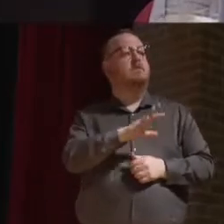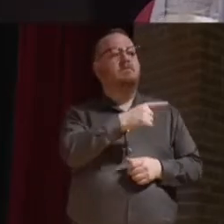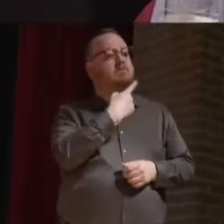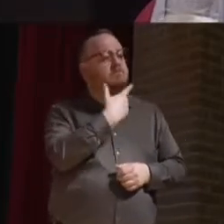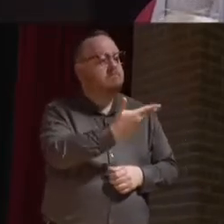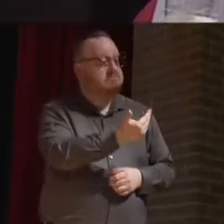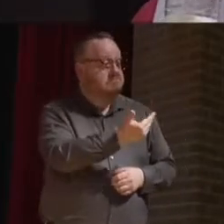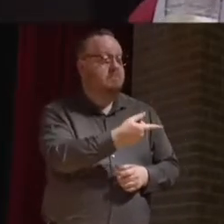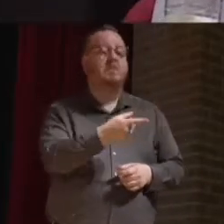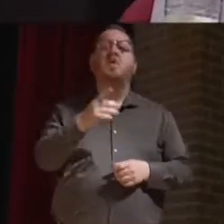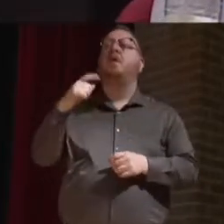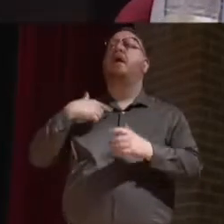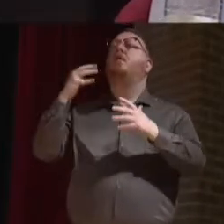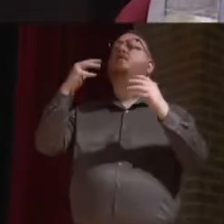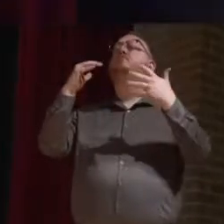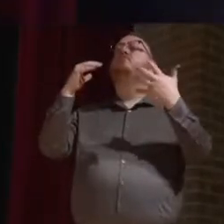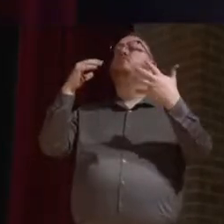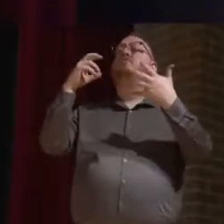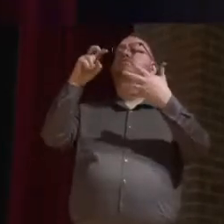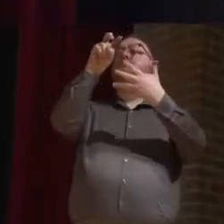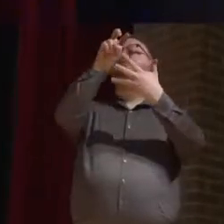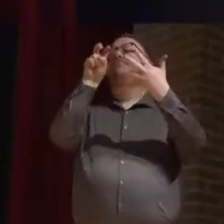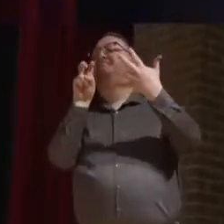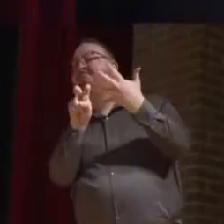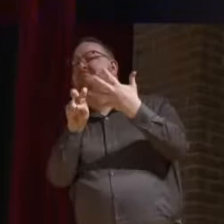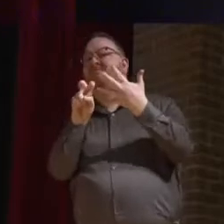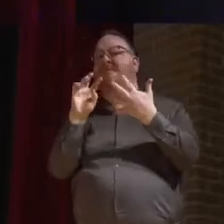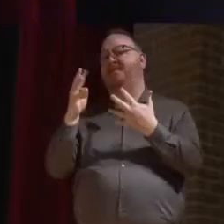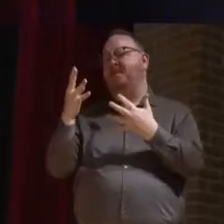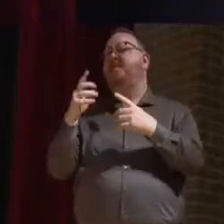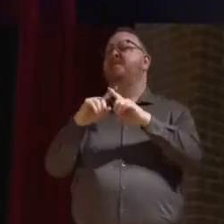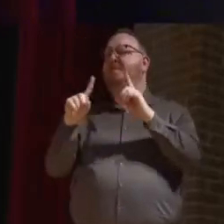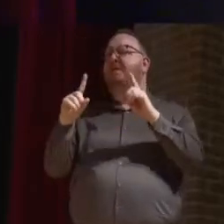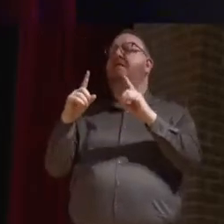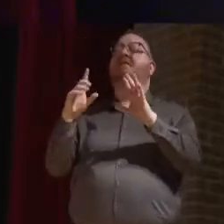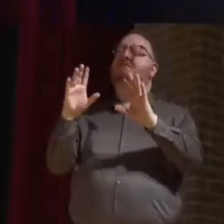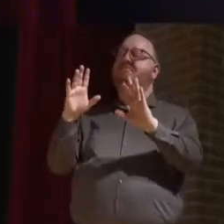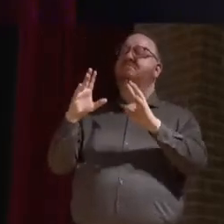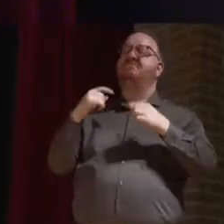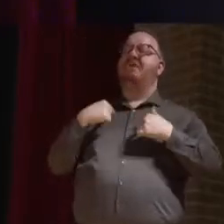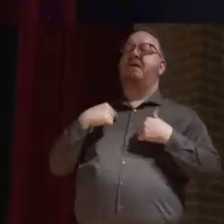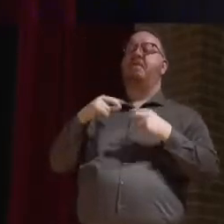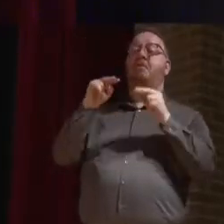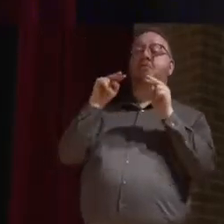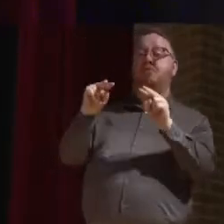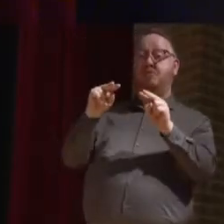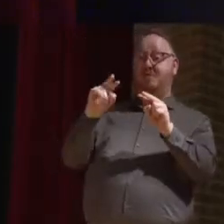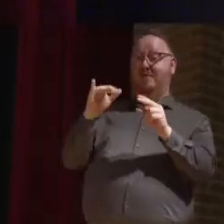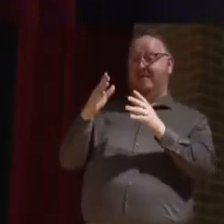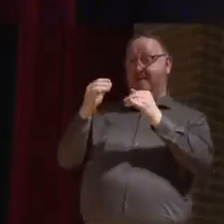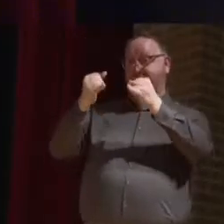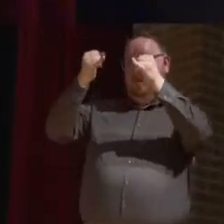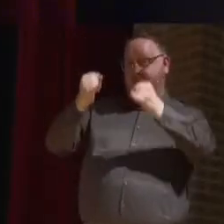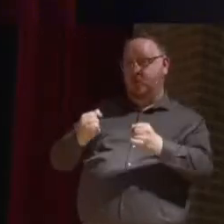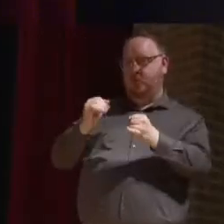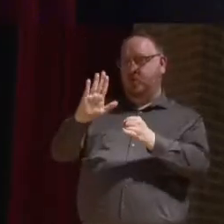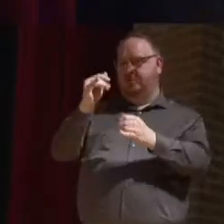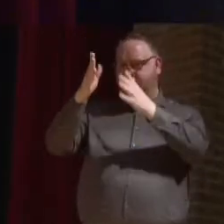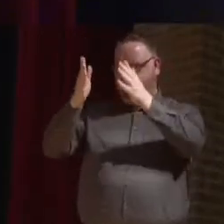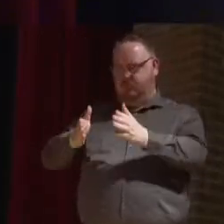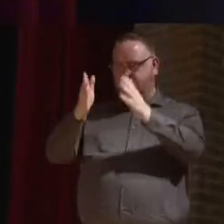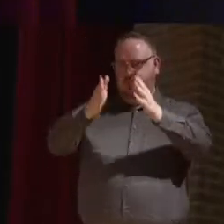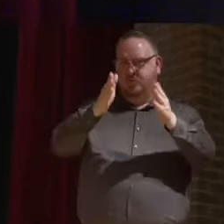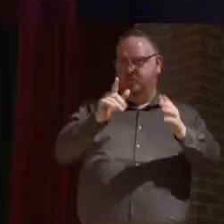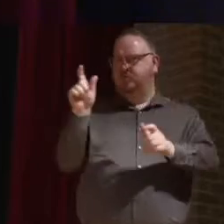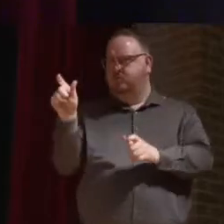because when I look at a team, most of the time I'm looking not at individual, and